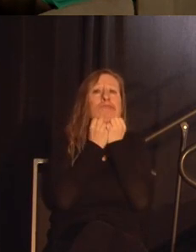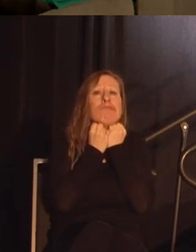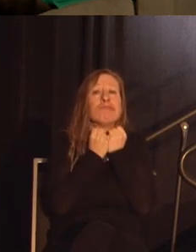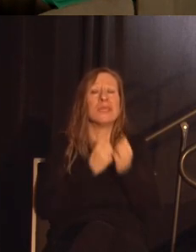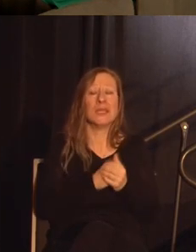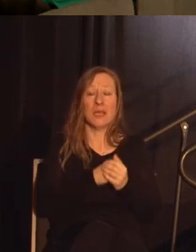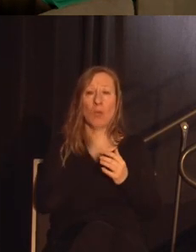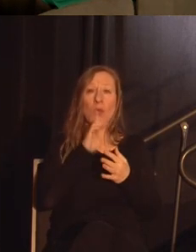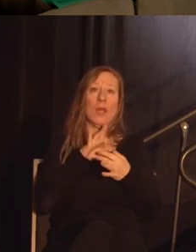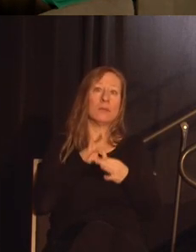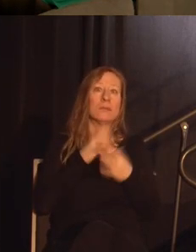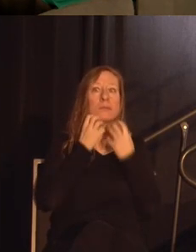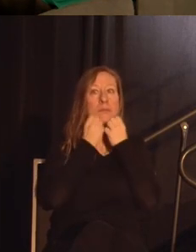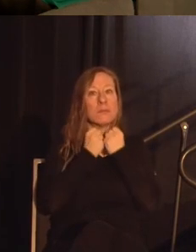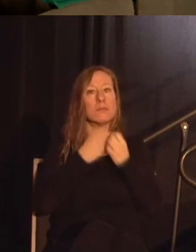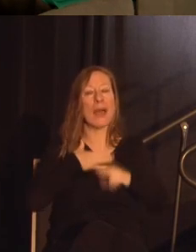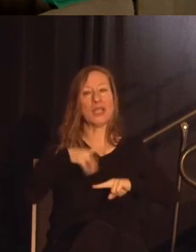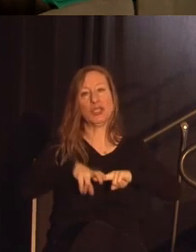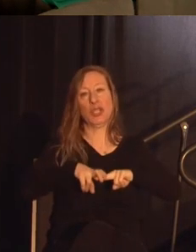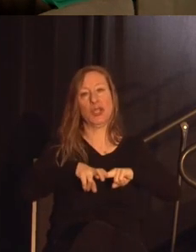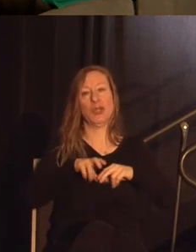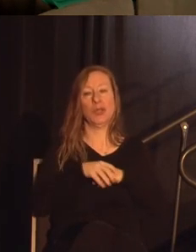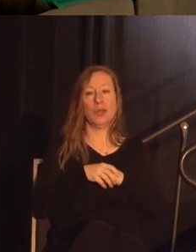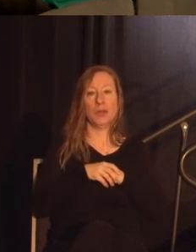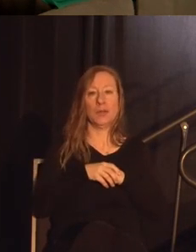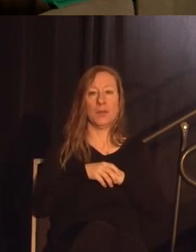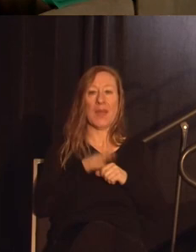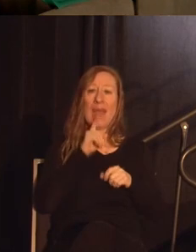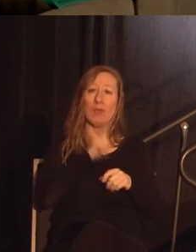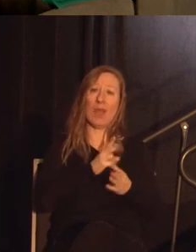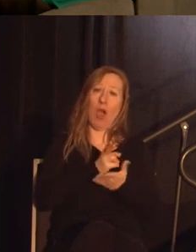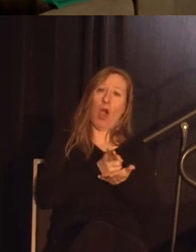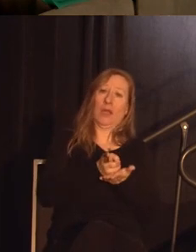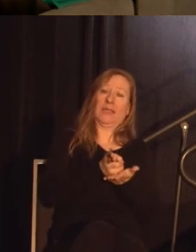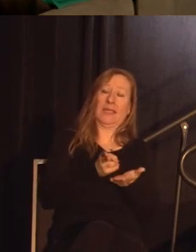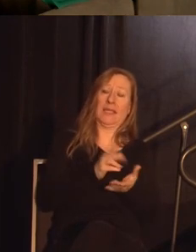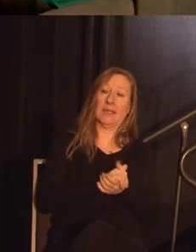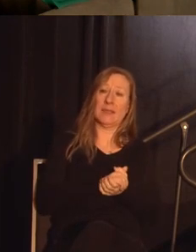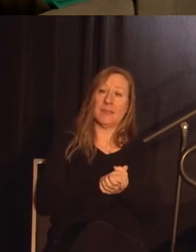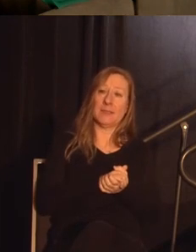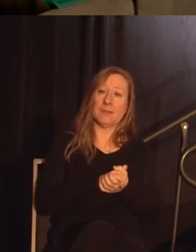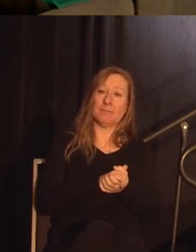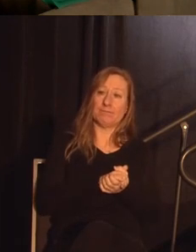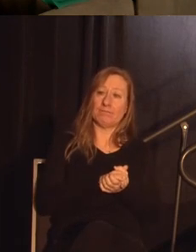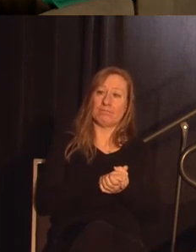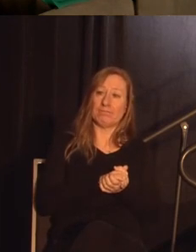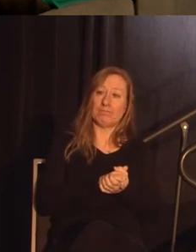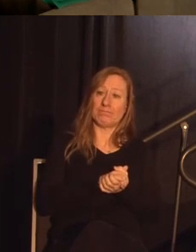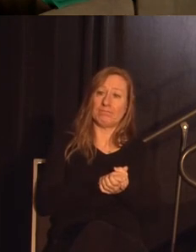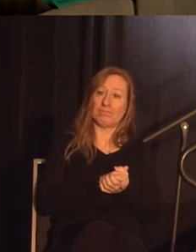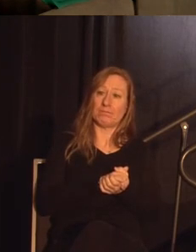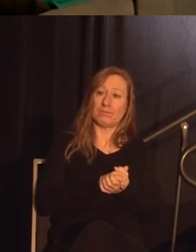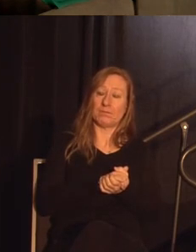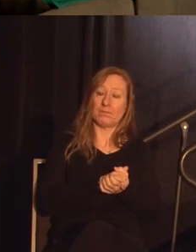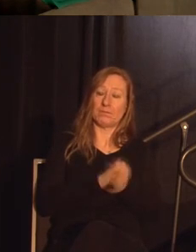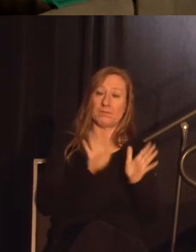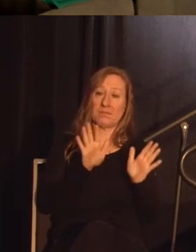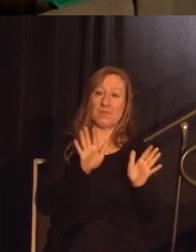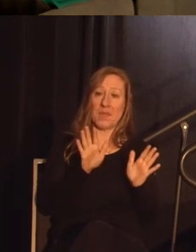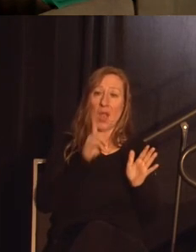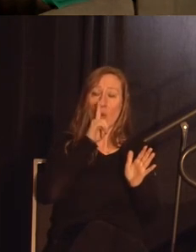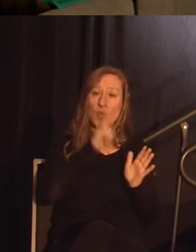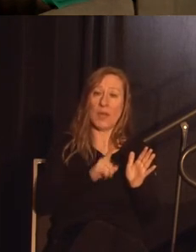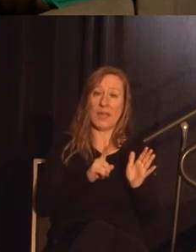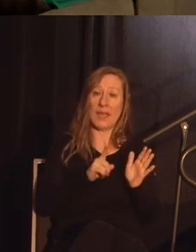my chair. And honestly, like it has facilitated, not to be melodramatic, but I feel